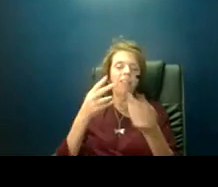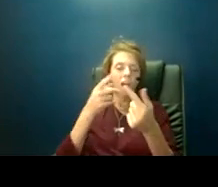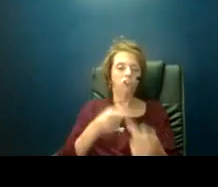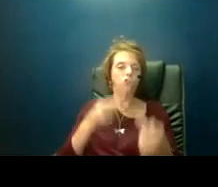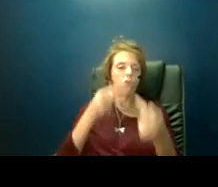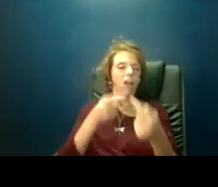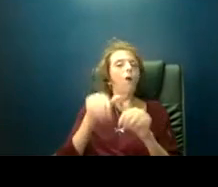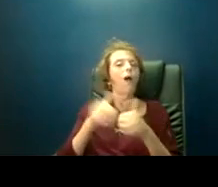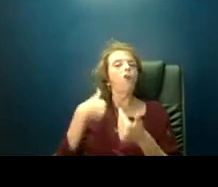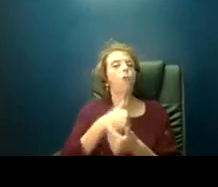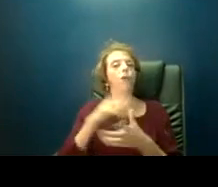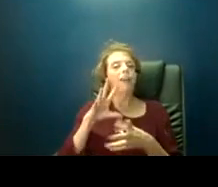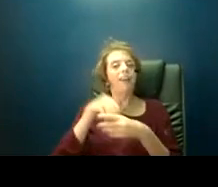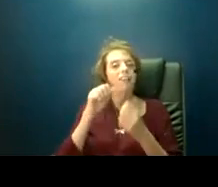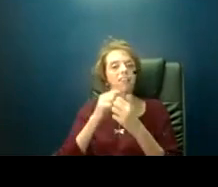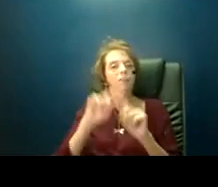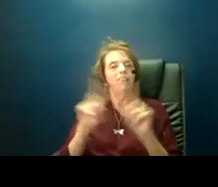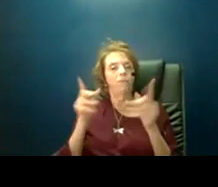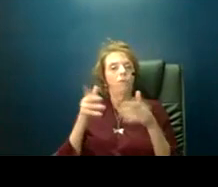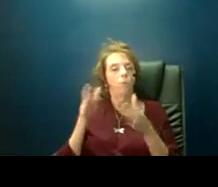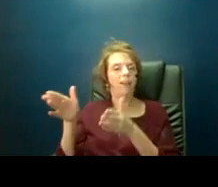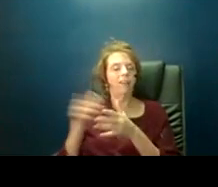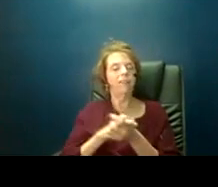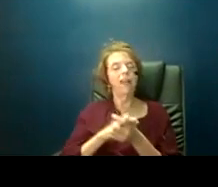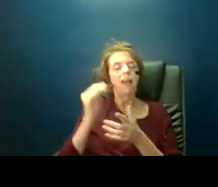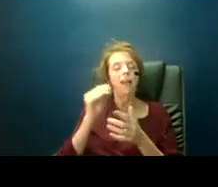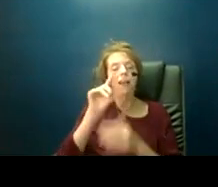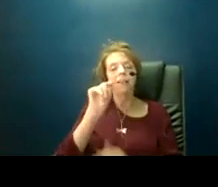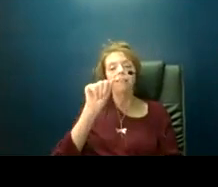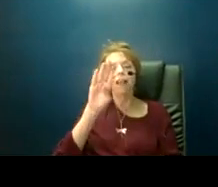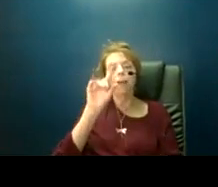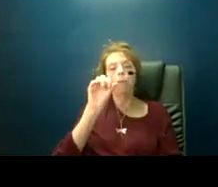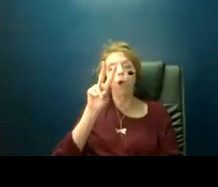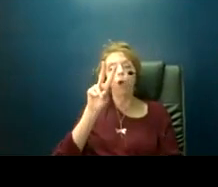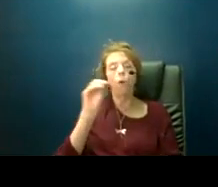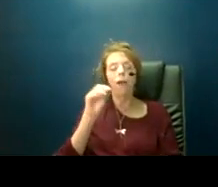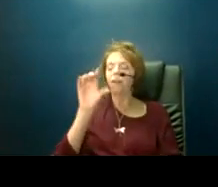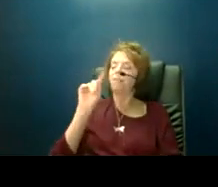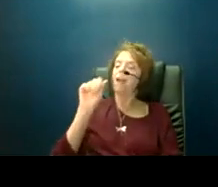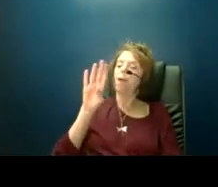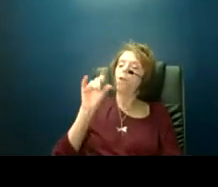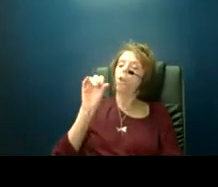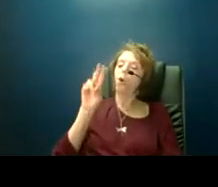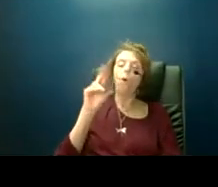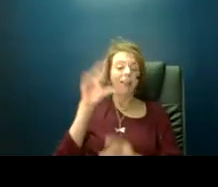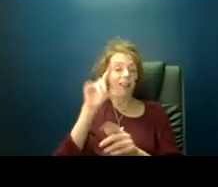we engage them in different ways? I mean, Tableau, and Lisa's background is in theater, and